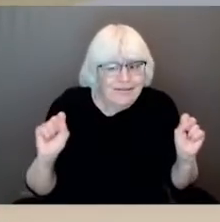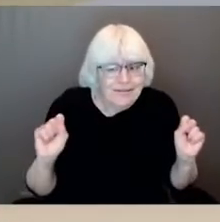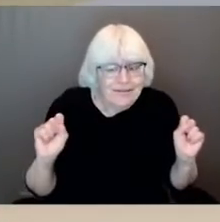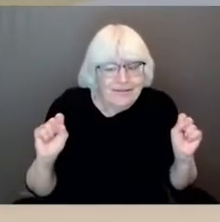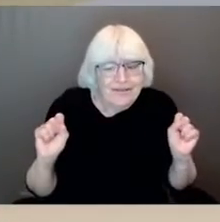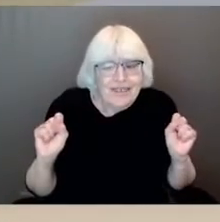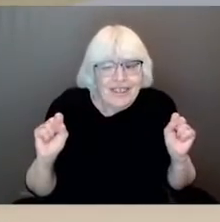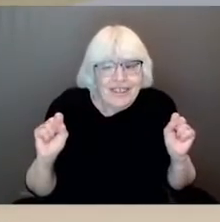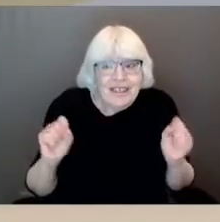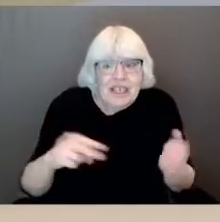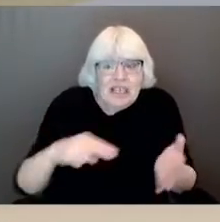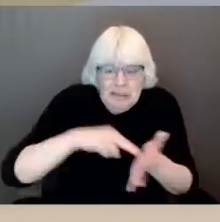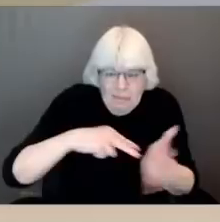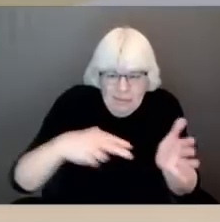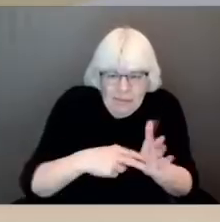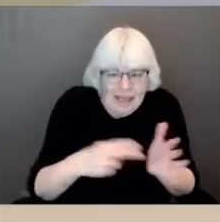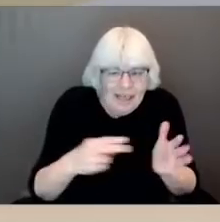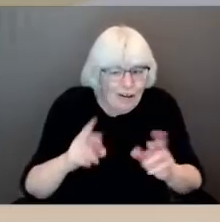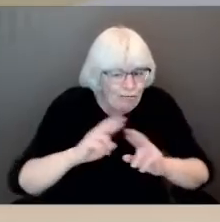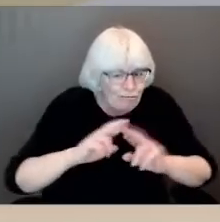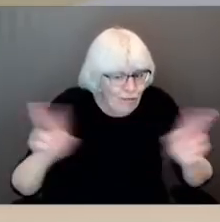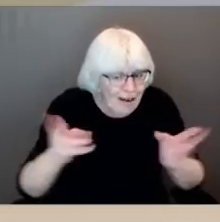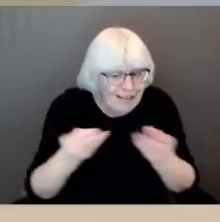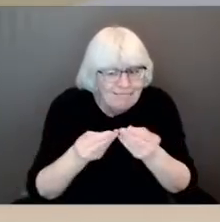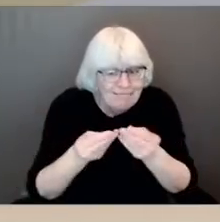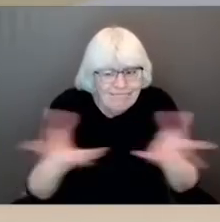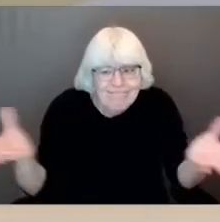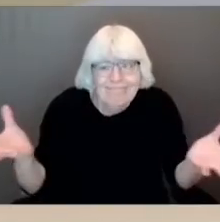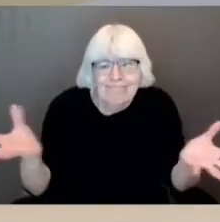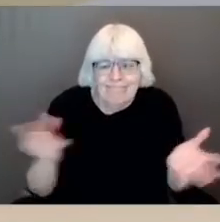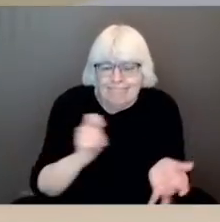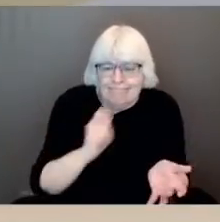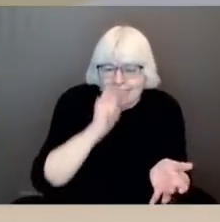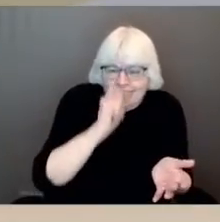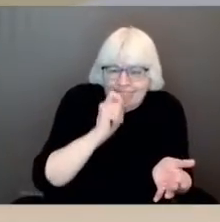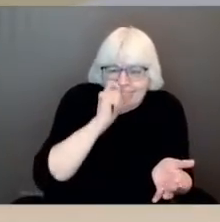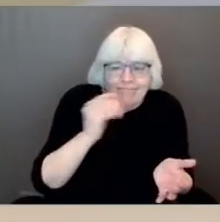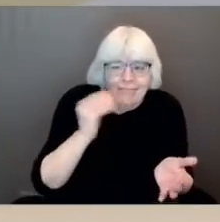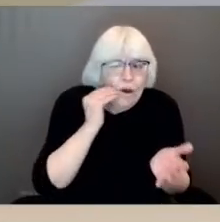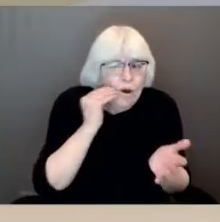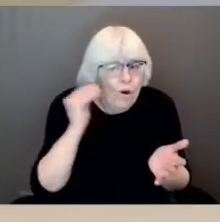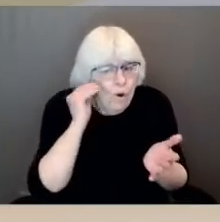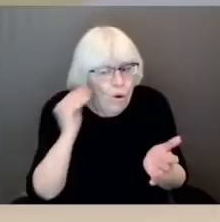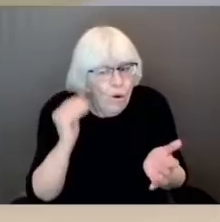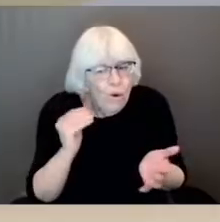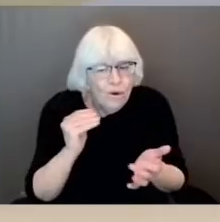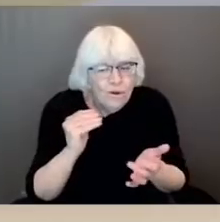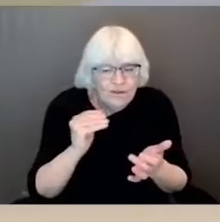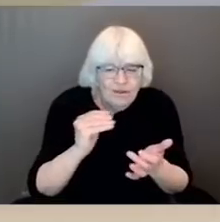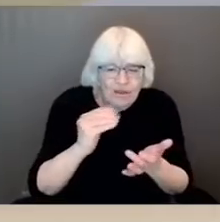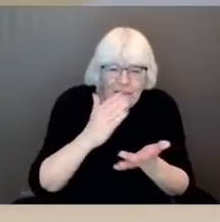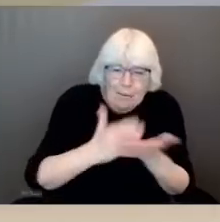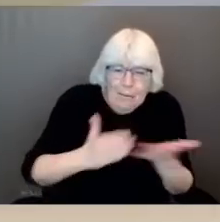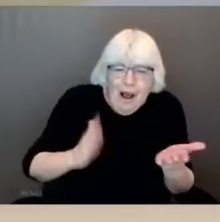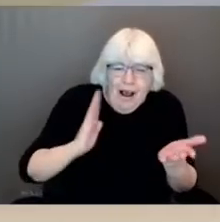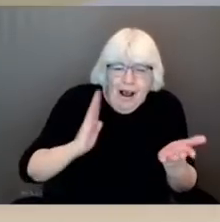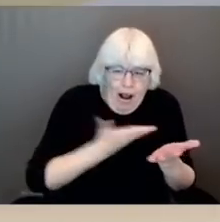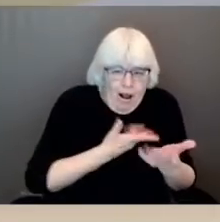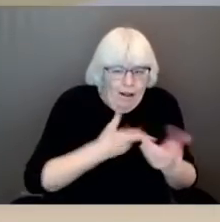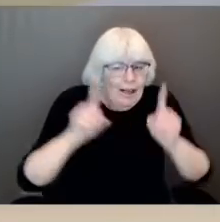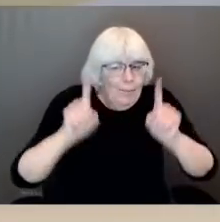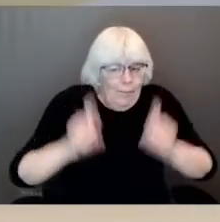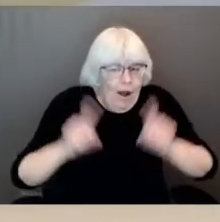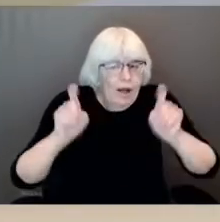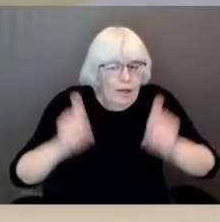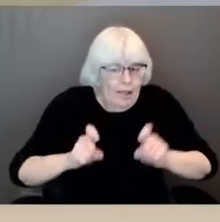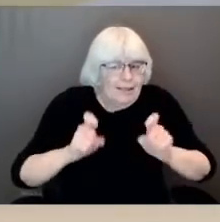some self-test kits at home, and that's really part of the pilot project we did, just making sure there was access in our rural areas so